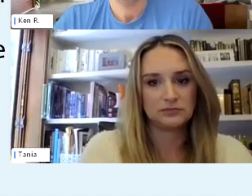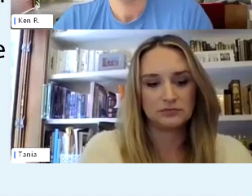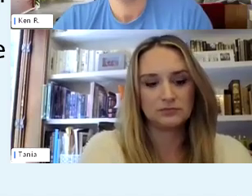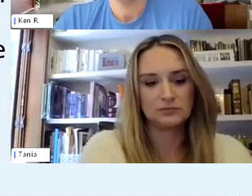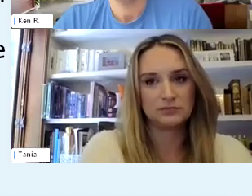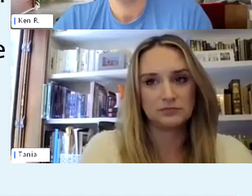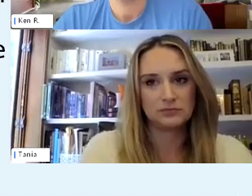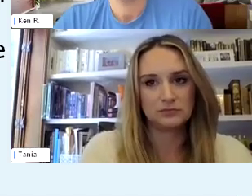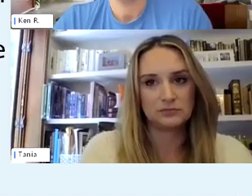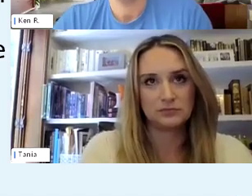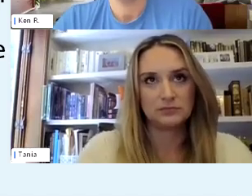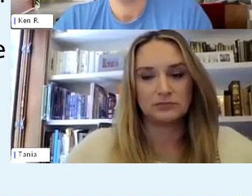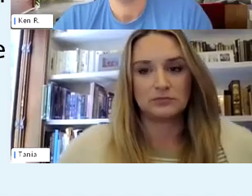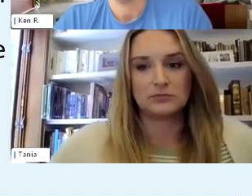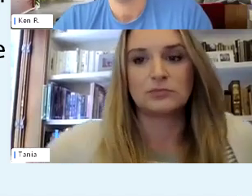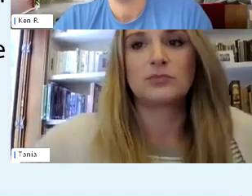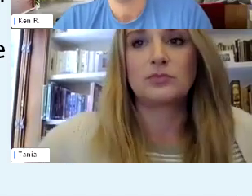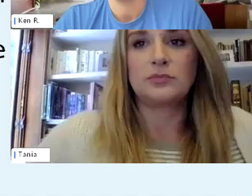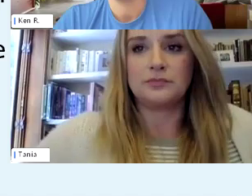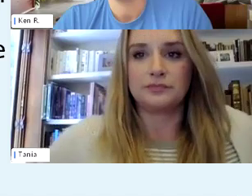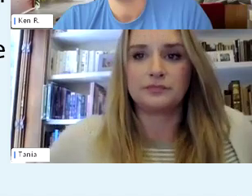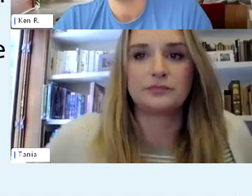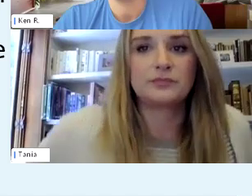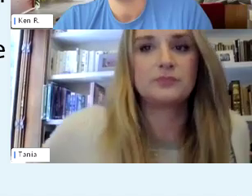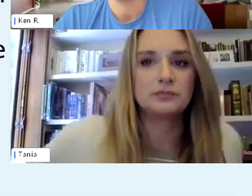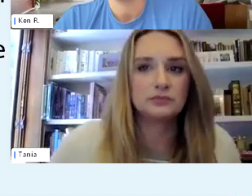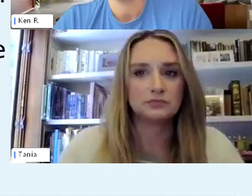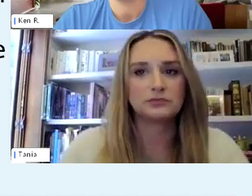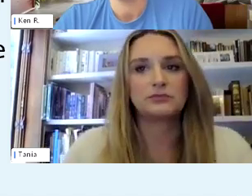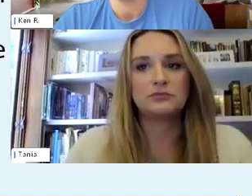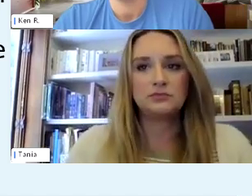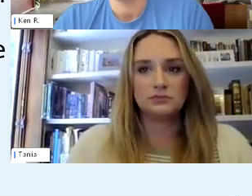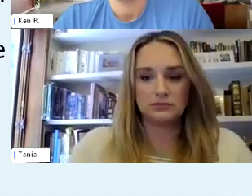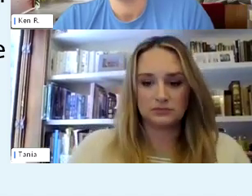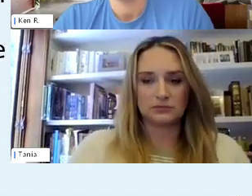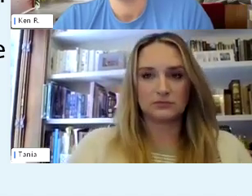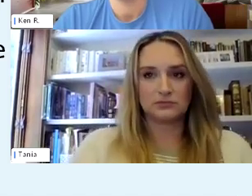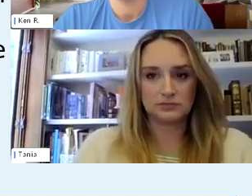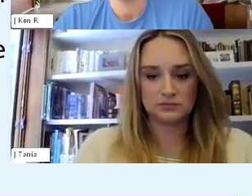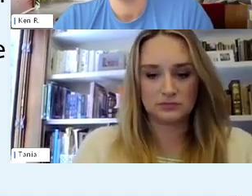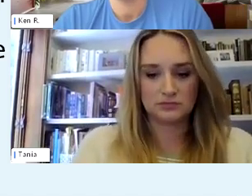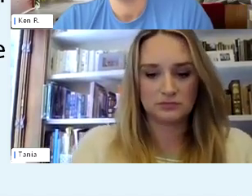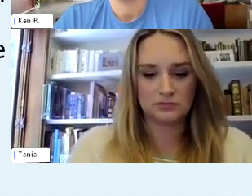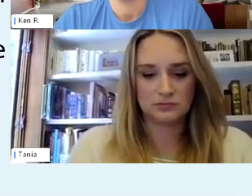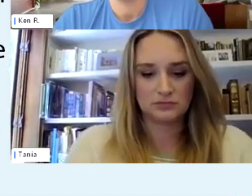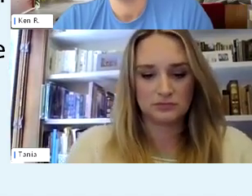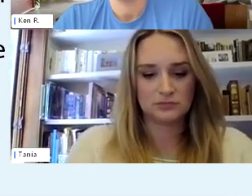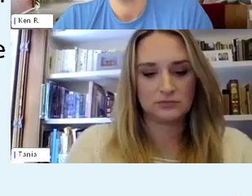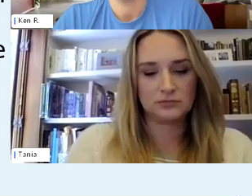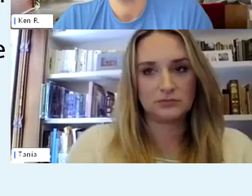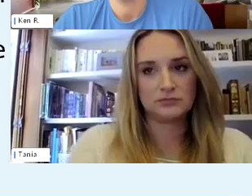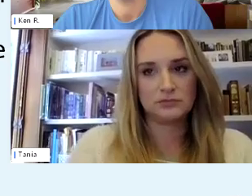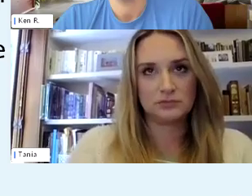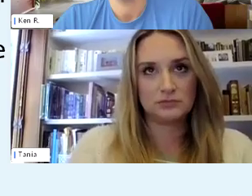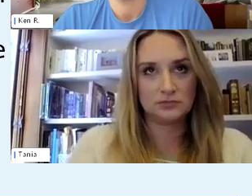your corner right of your computer to choose your favorite layout. And you can also decide to enable closed